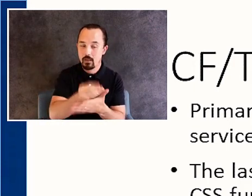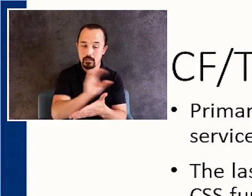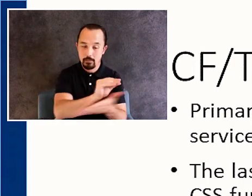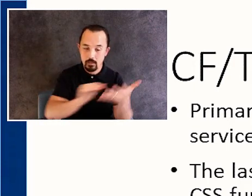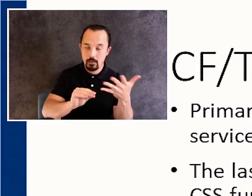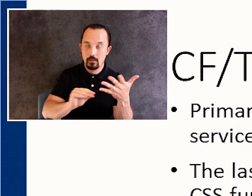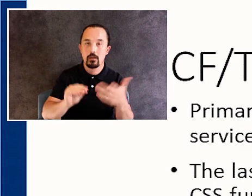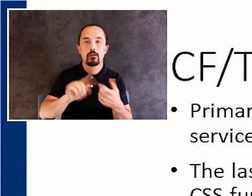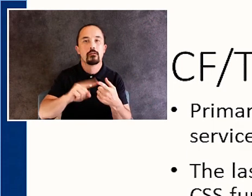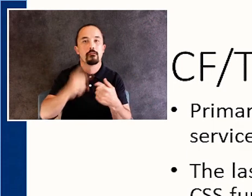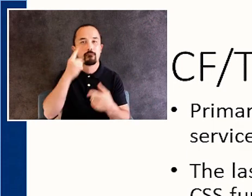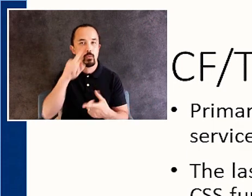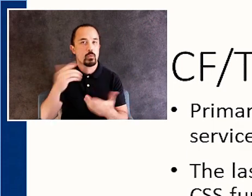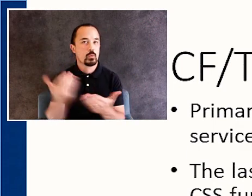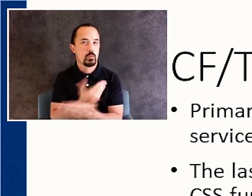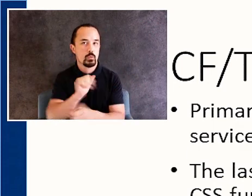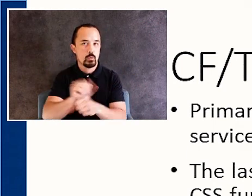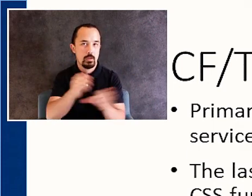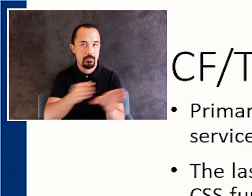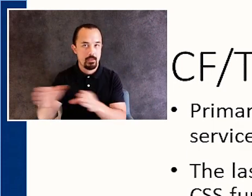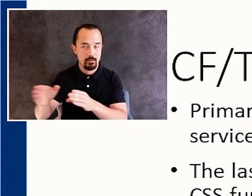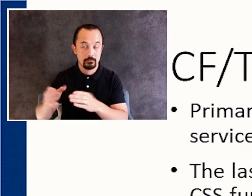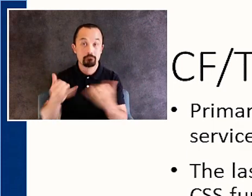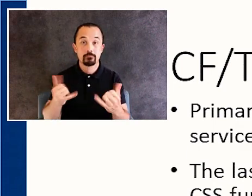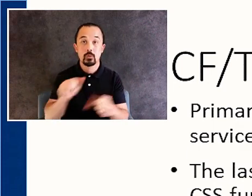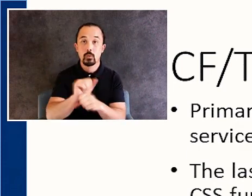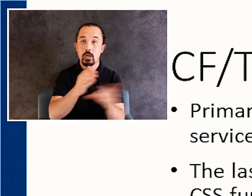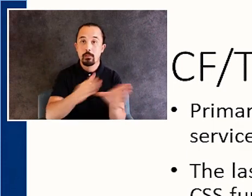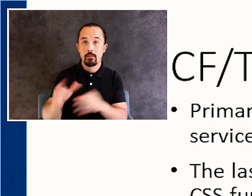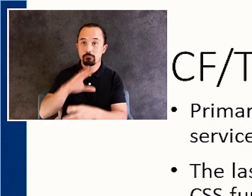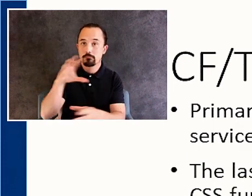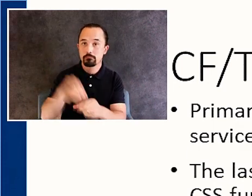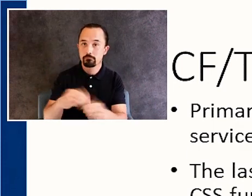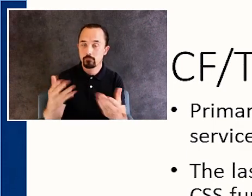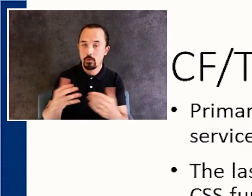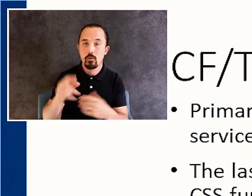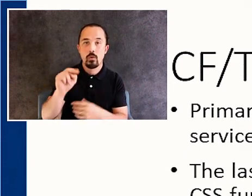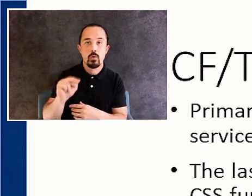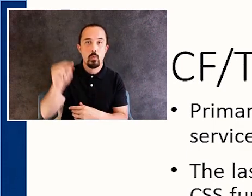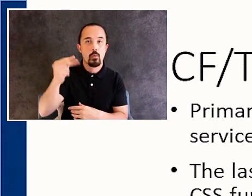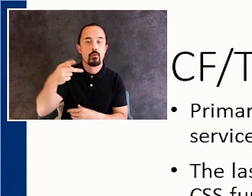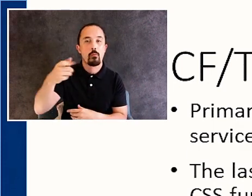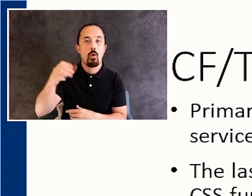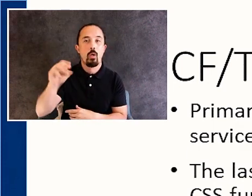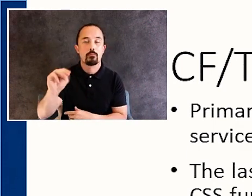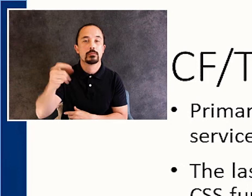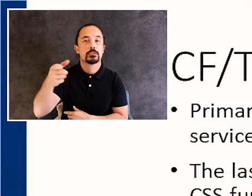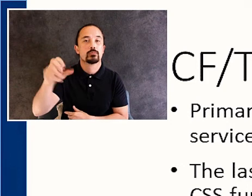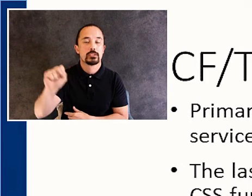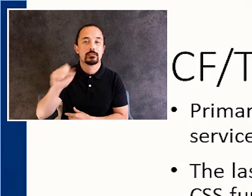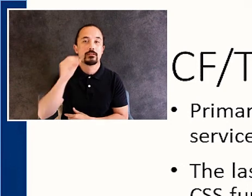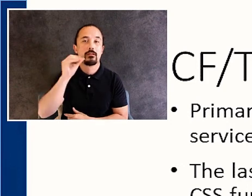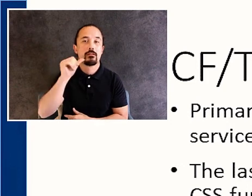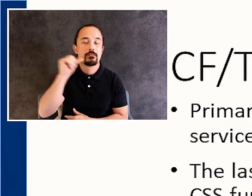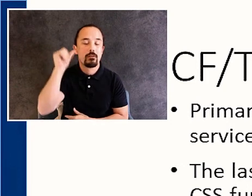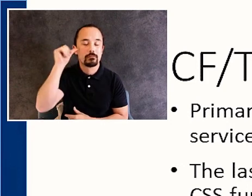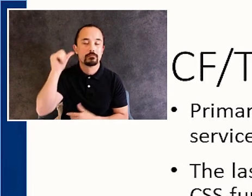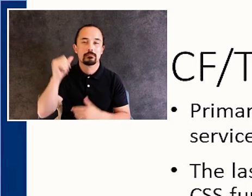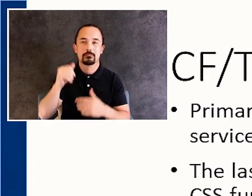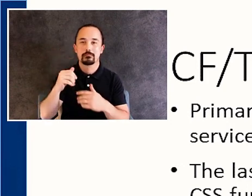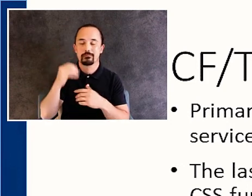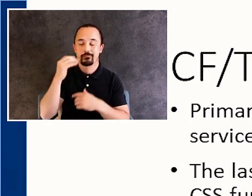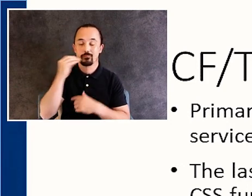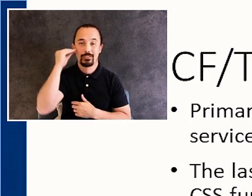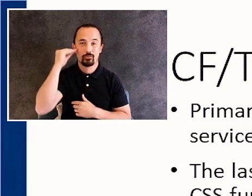new work plans. The current work plans include a North Palm Springs adult residential facility with 90 to 100